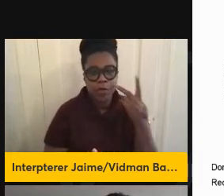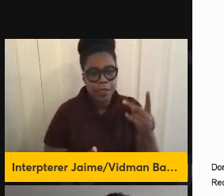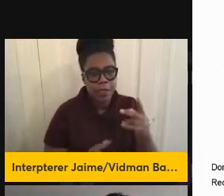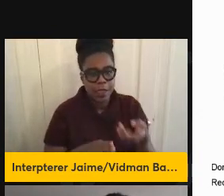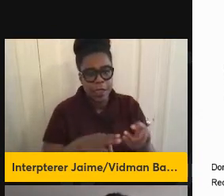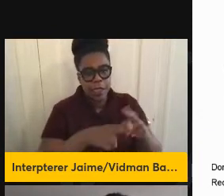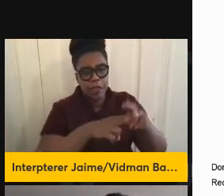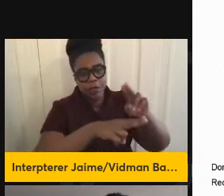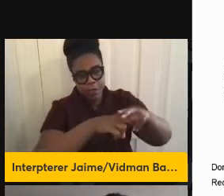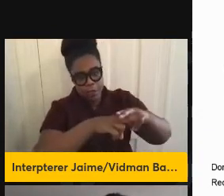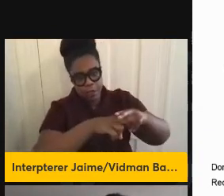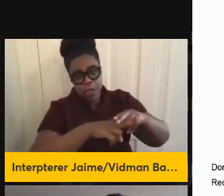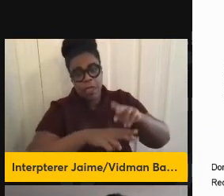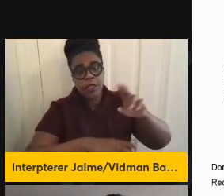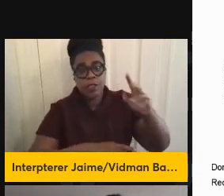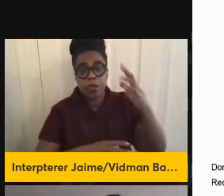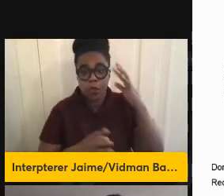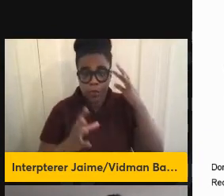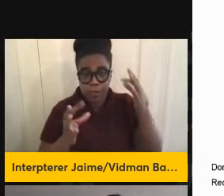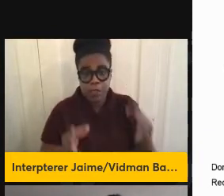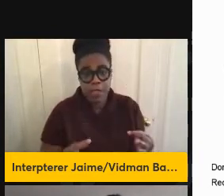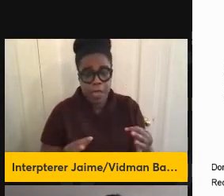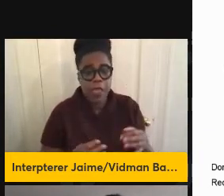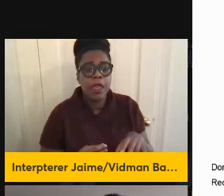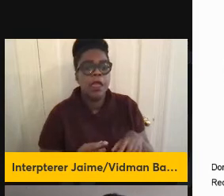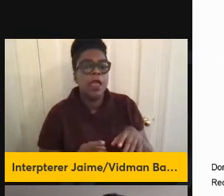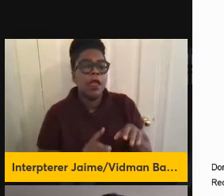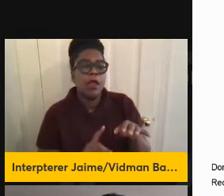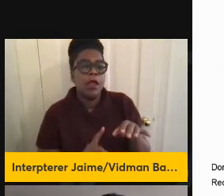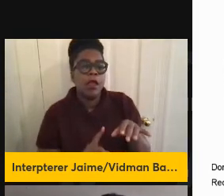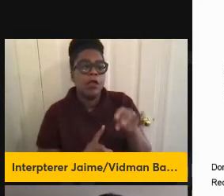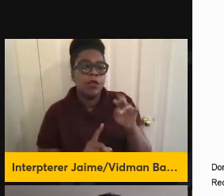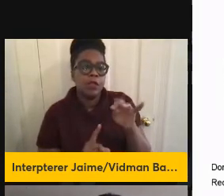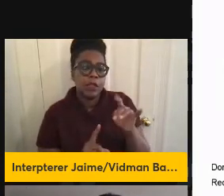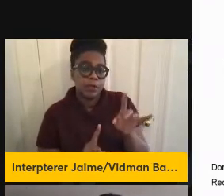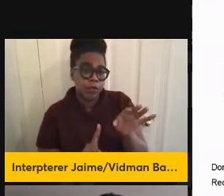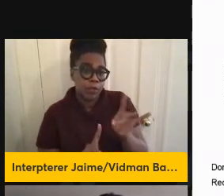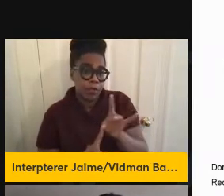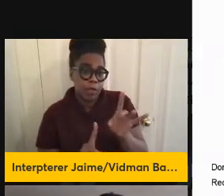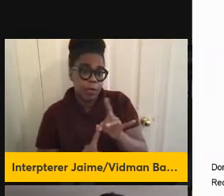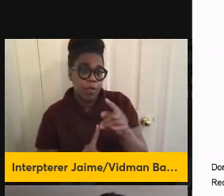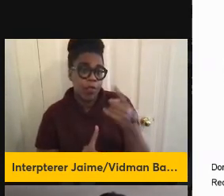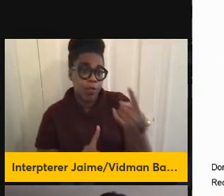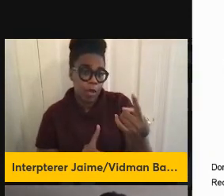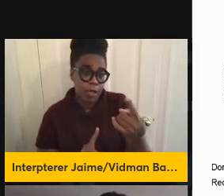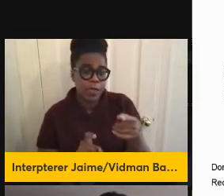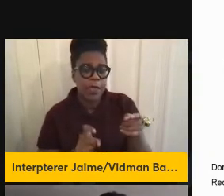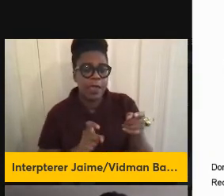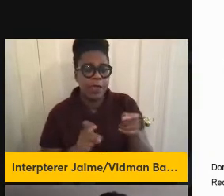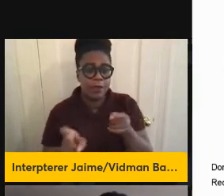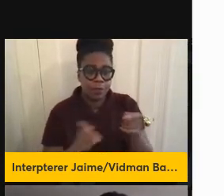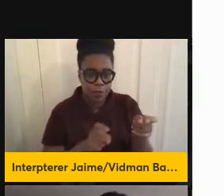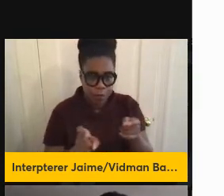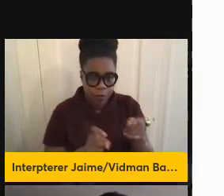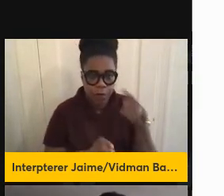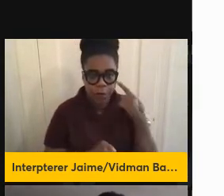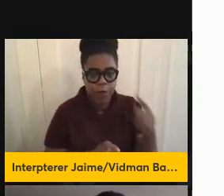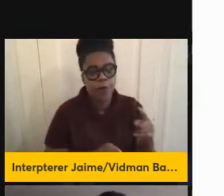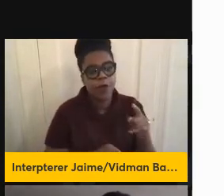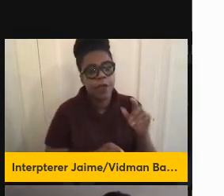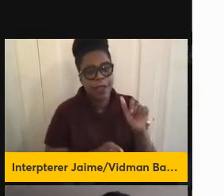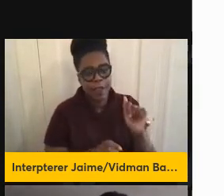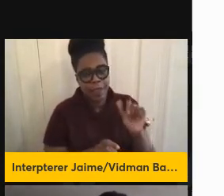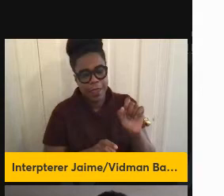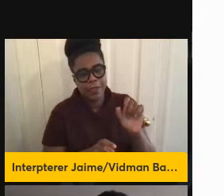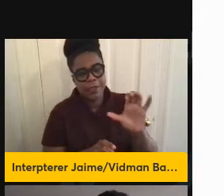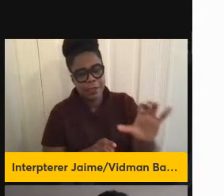dissemination, leading us to conclude that receptor 1 signaling in non-hematopoietic cells regulates ASC retention in the bone marrow. So what